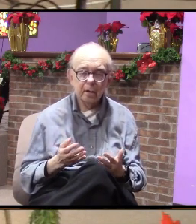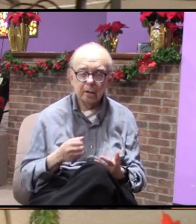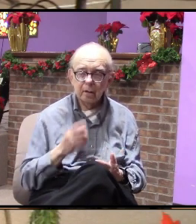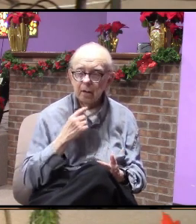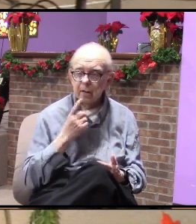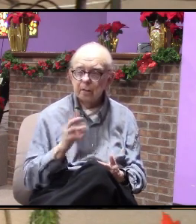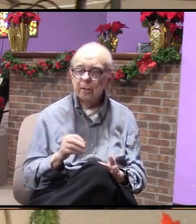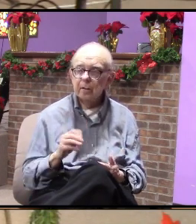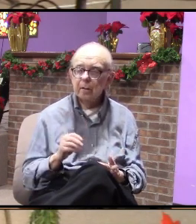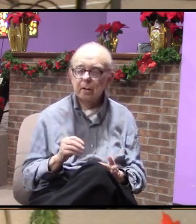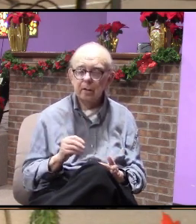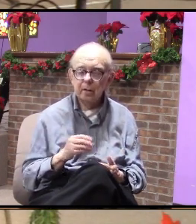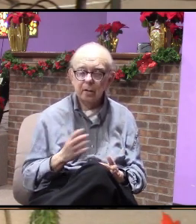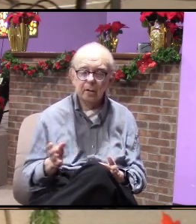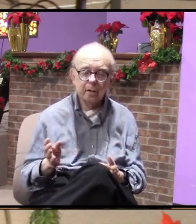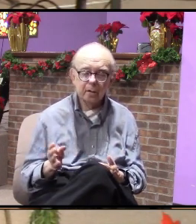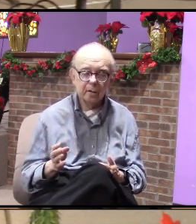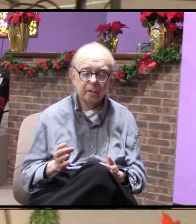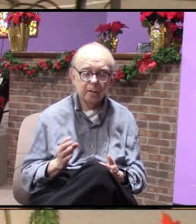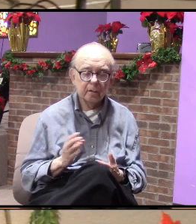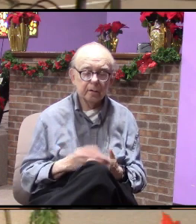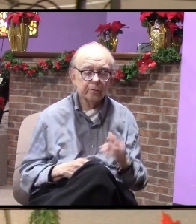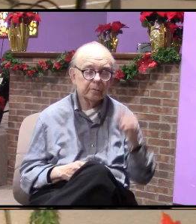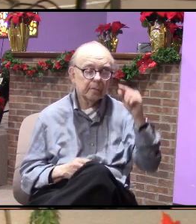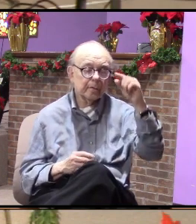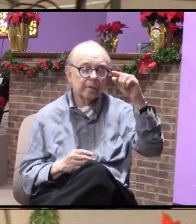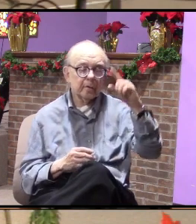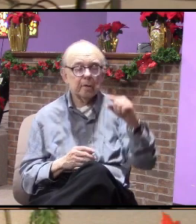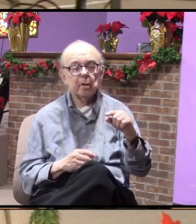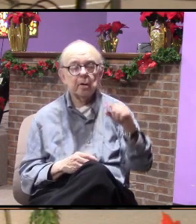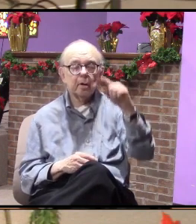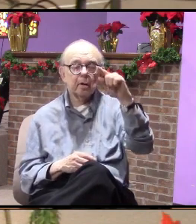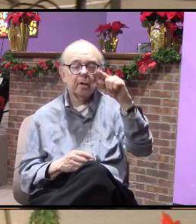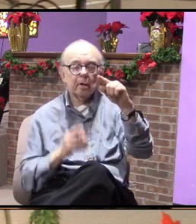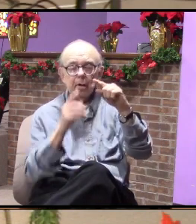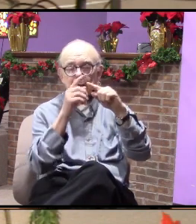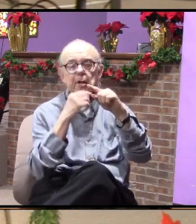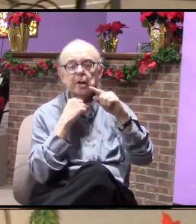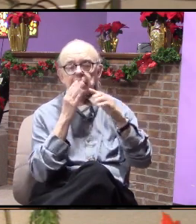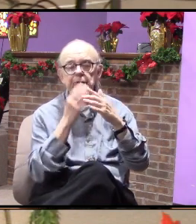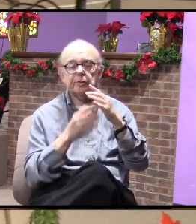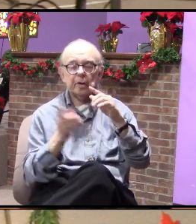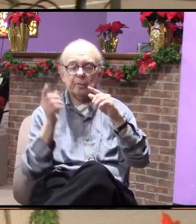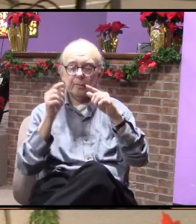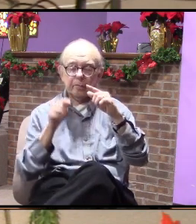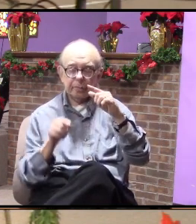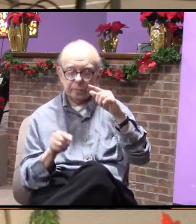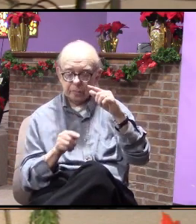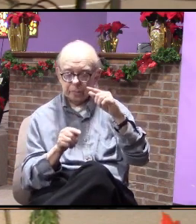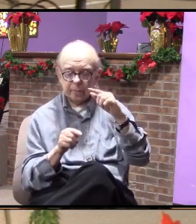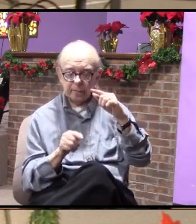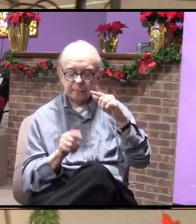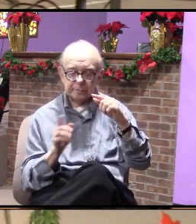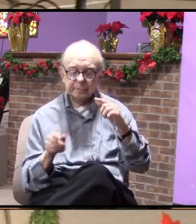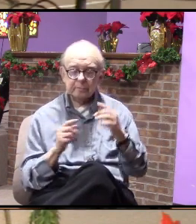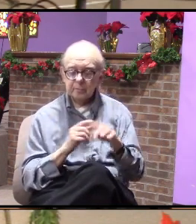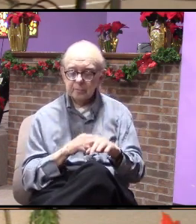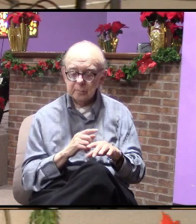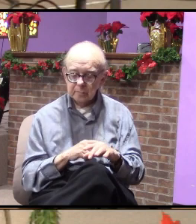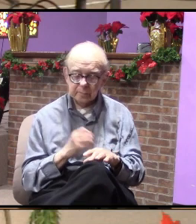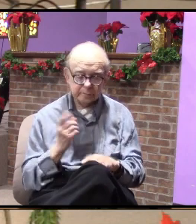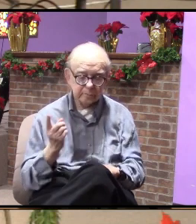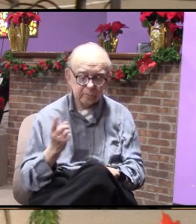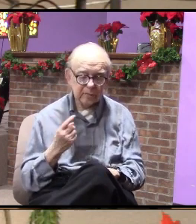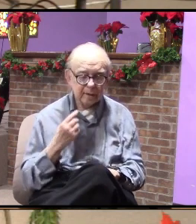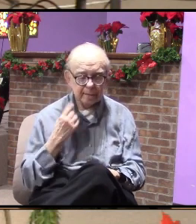God says, no, there are some peaks and there are some valleys. And there are times, I know a lot of